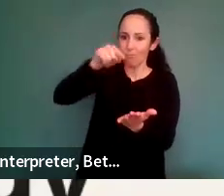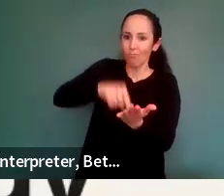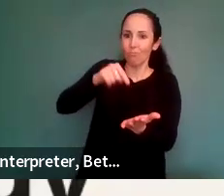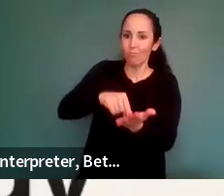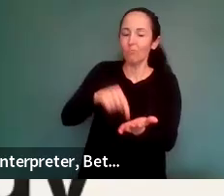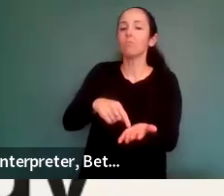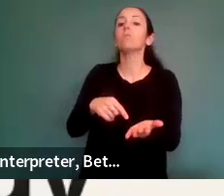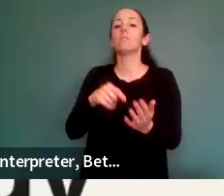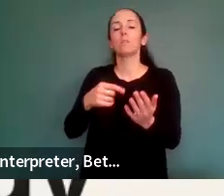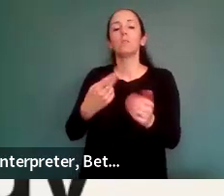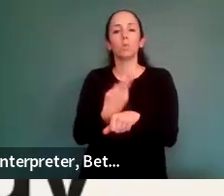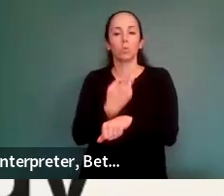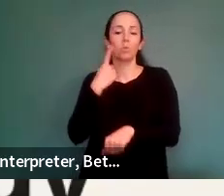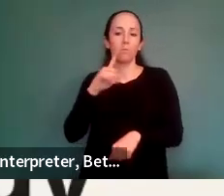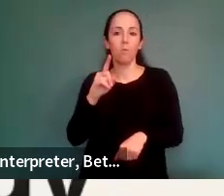used on the iPhone.